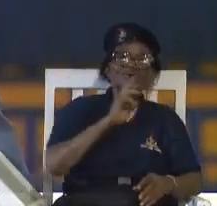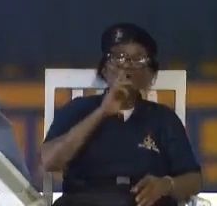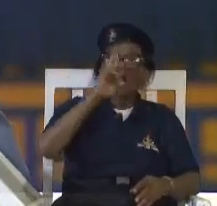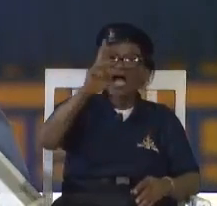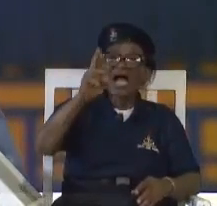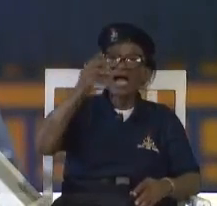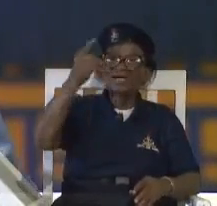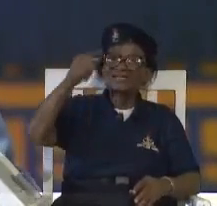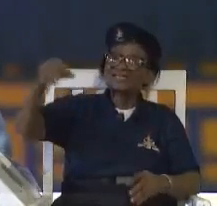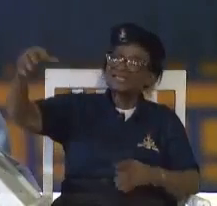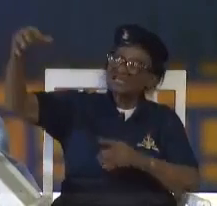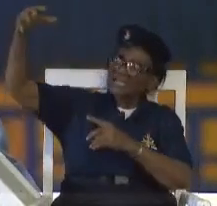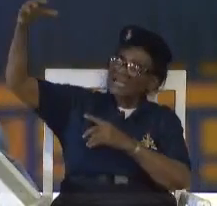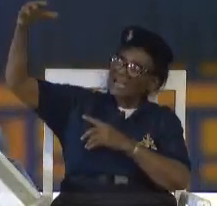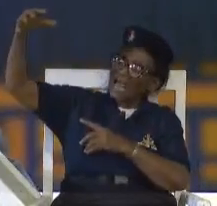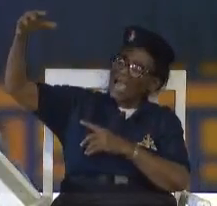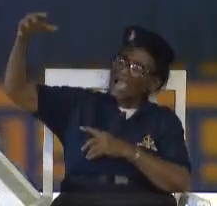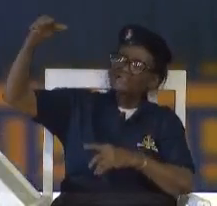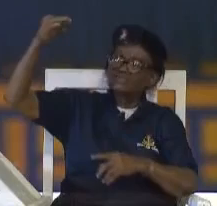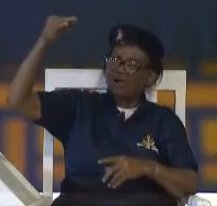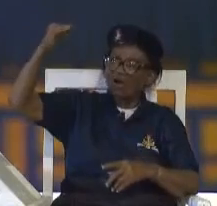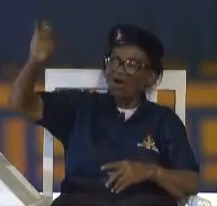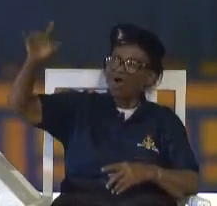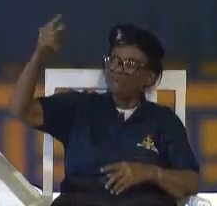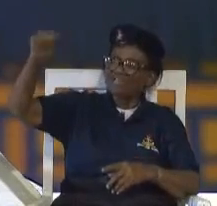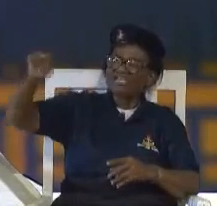light of the world.